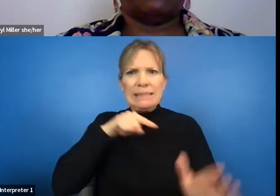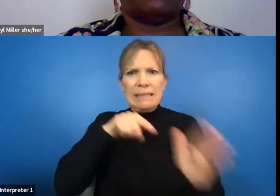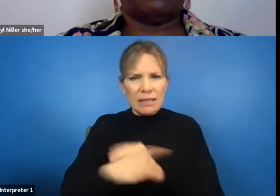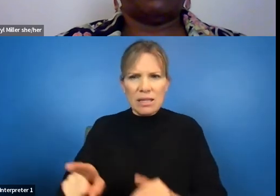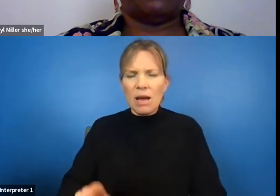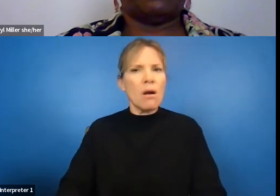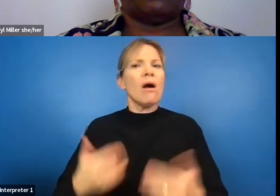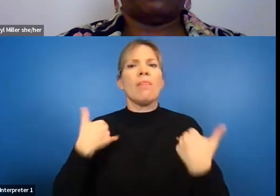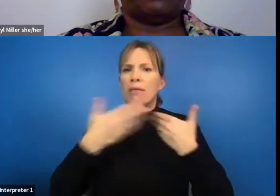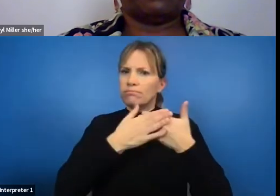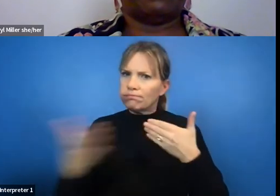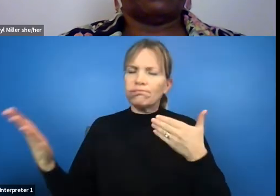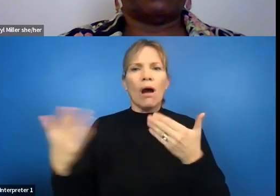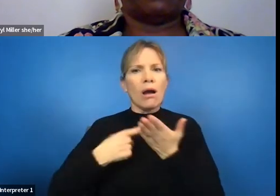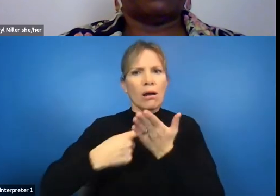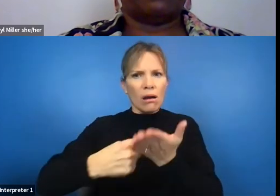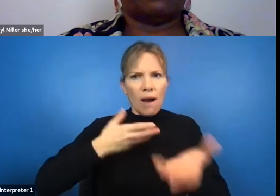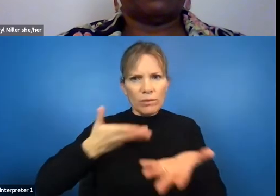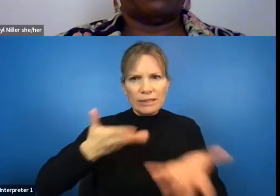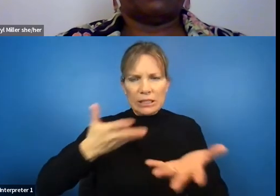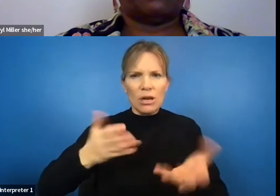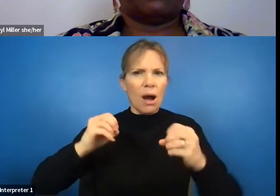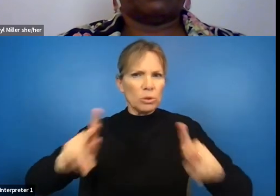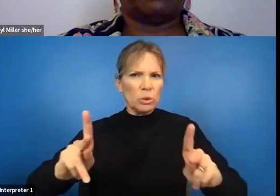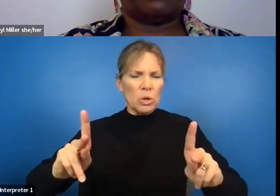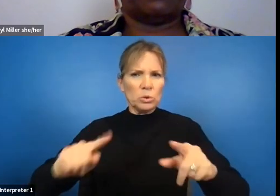opened up a conversation, an opportunity